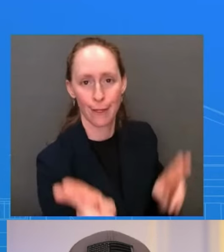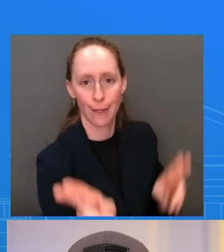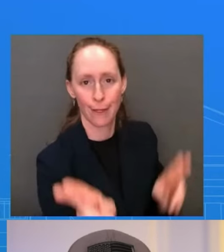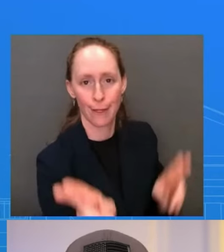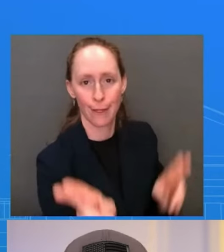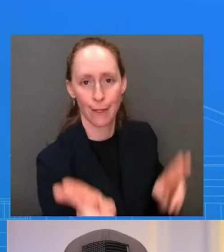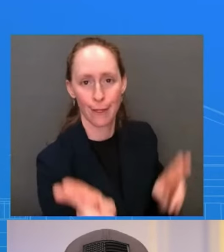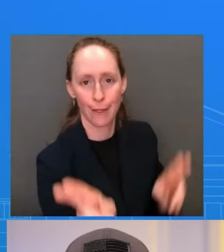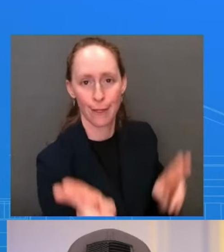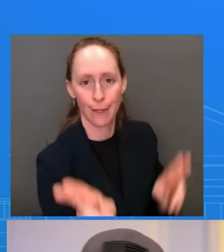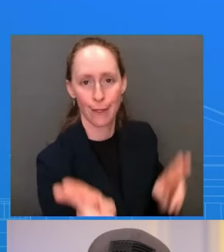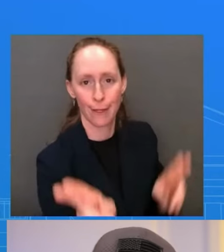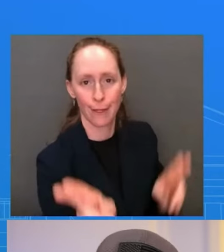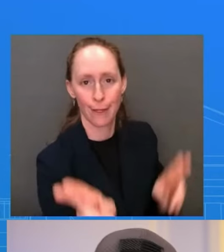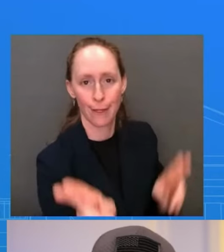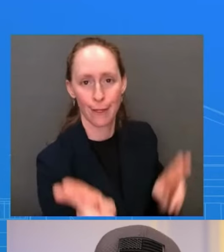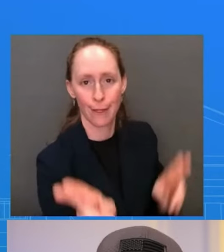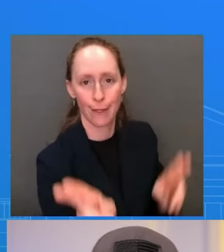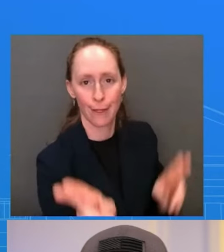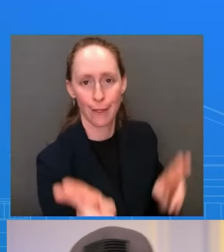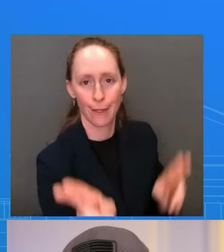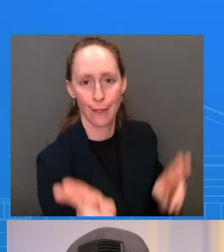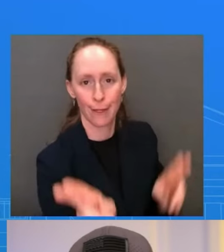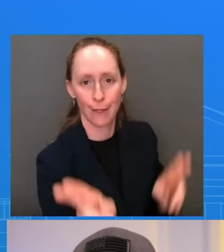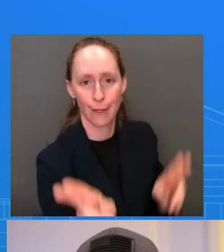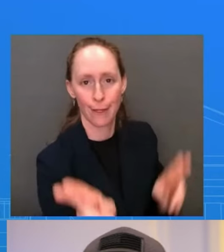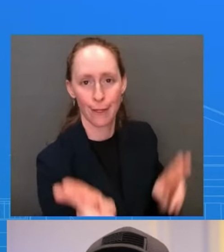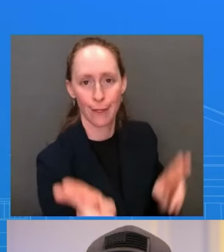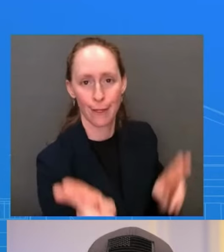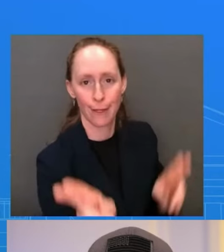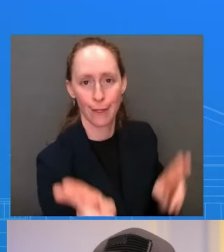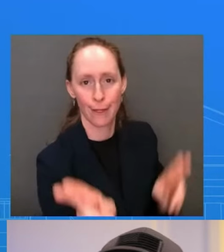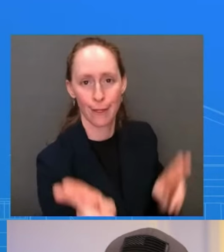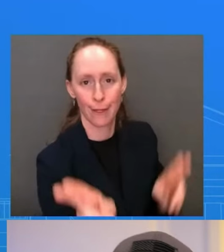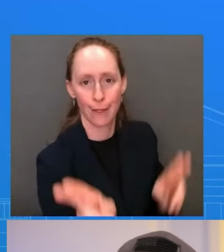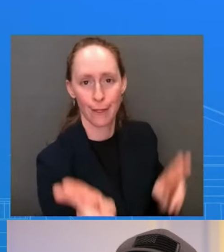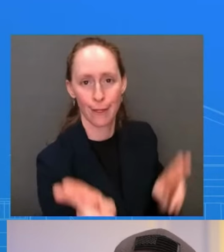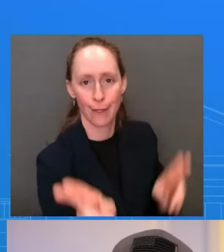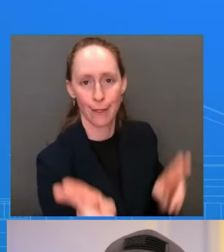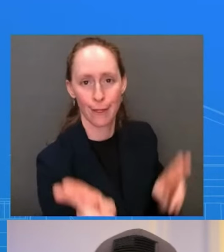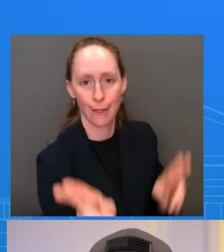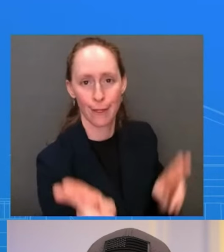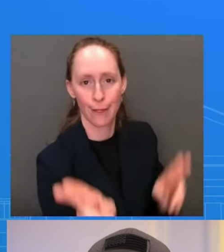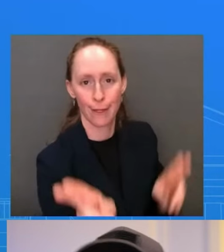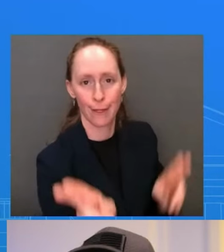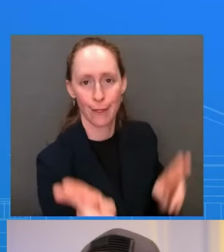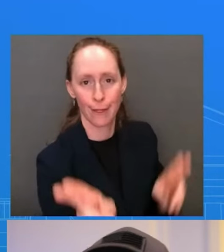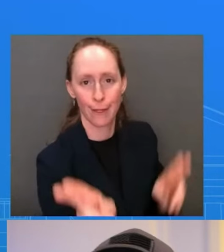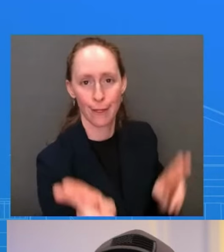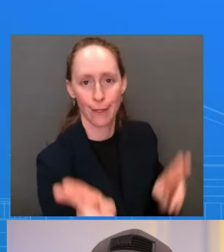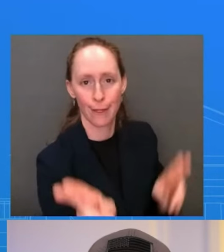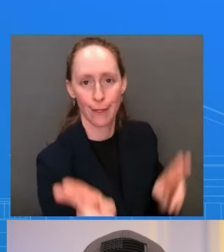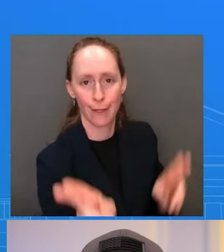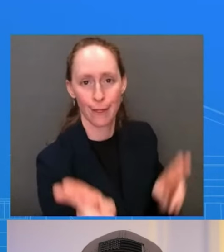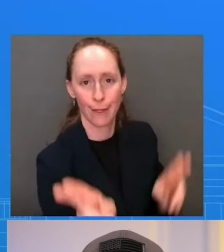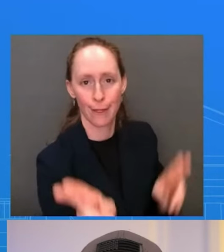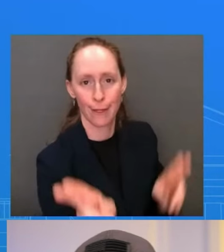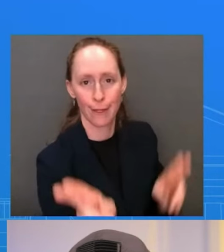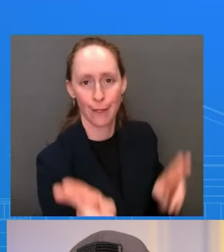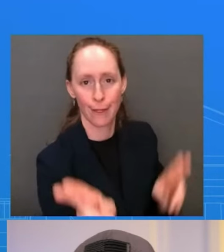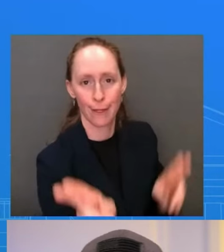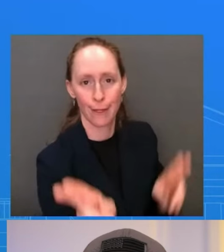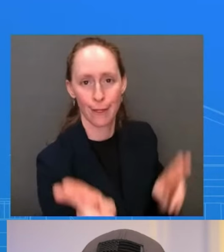talk about amnesty for the then 30 plus million people that are here illegally, and they're all going to vote Democrat. Let's lowball it. Say